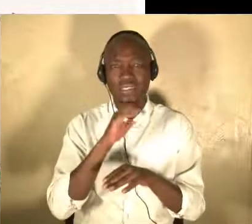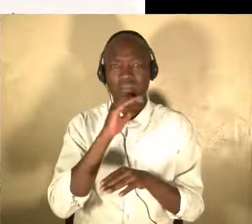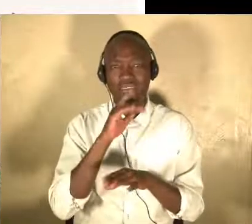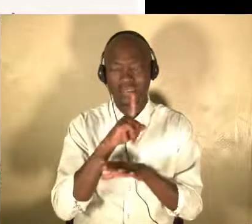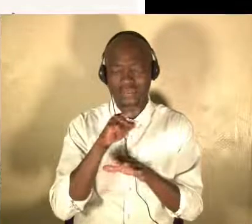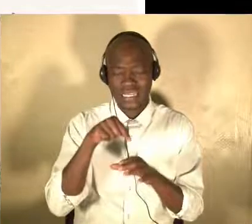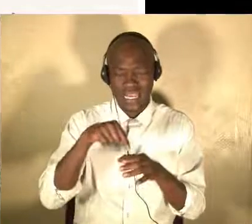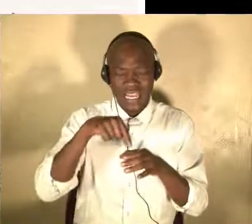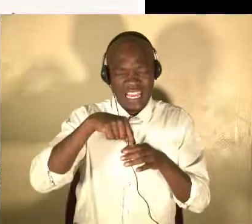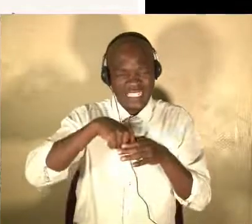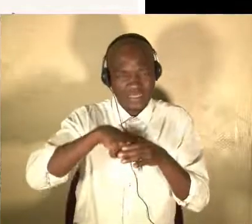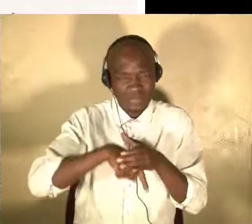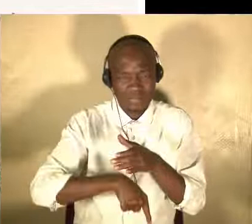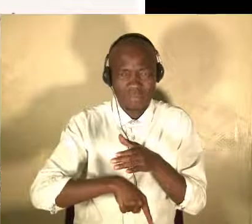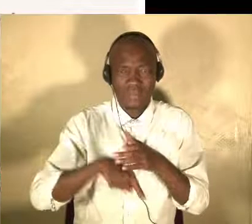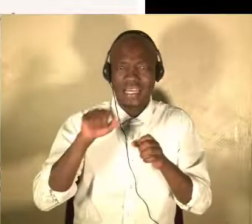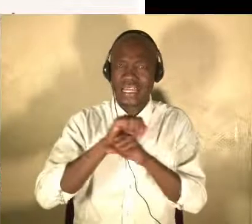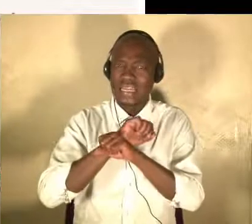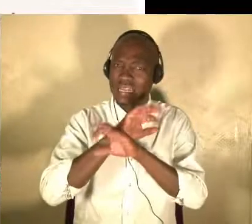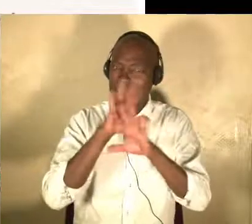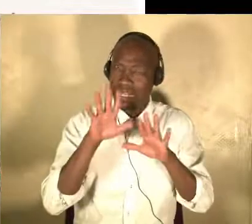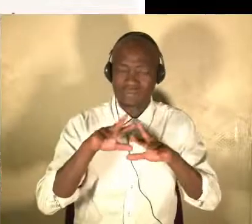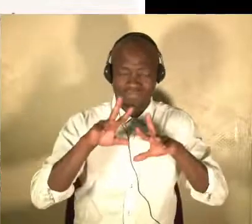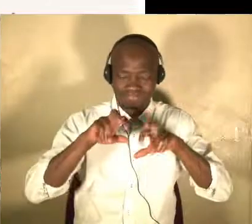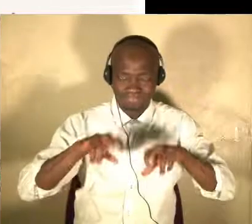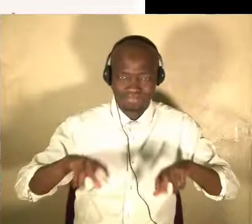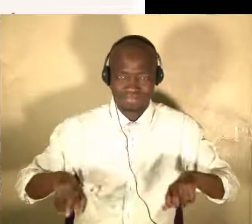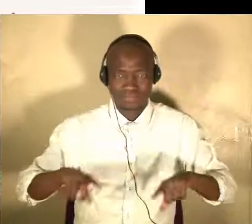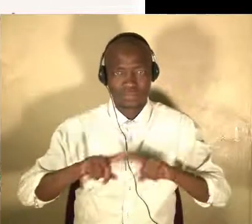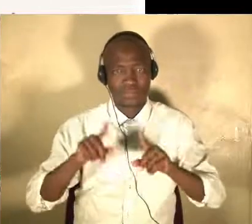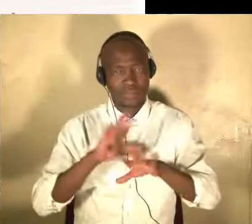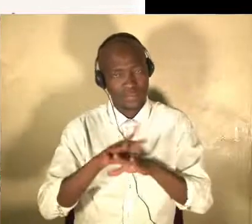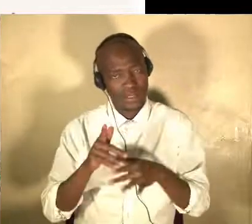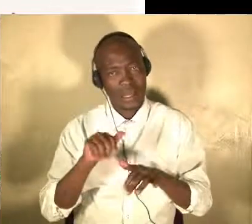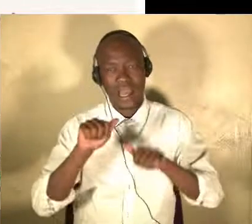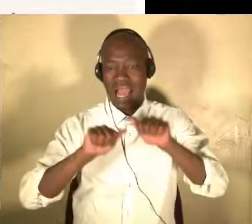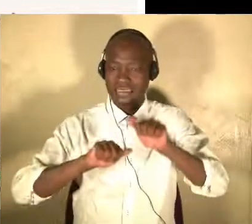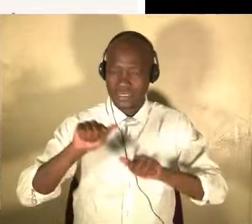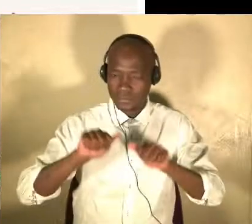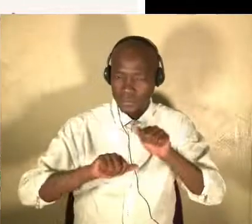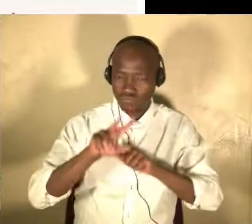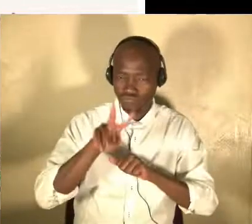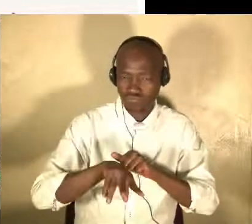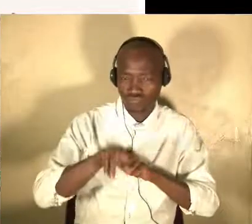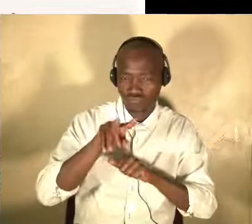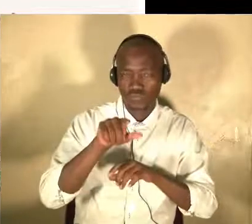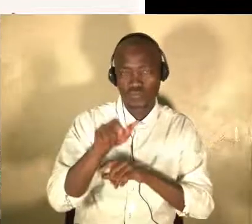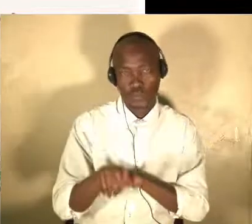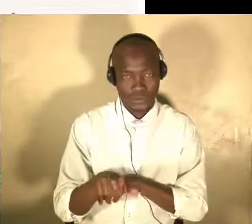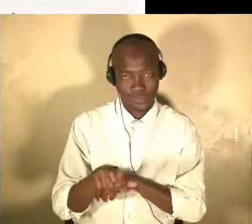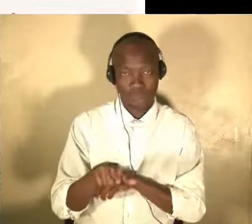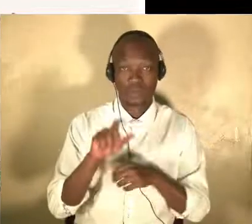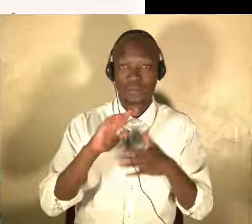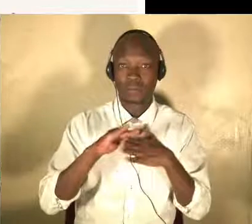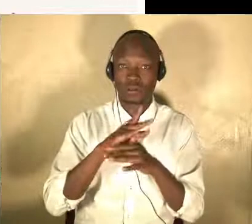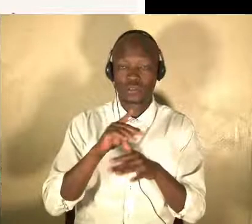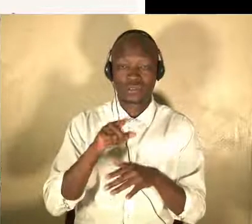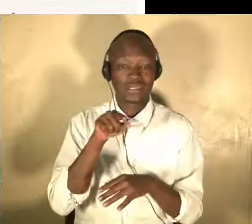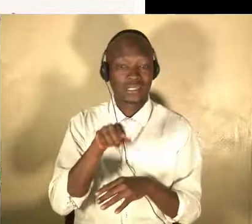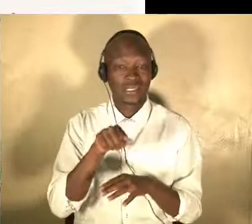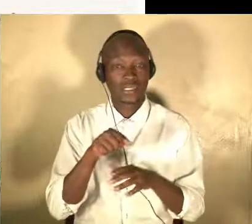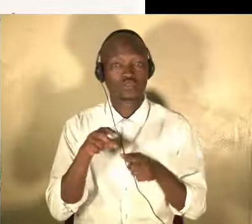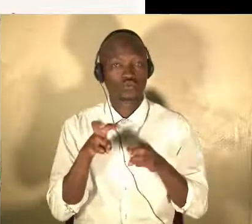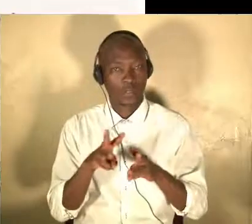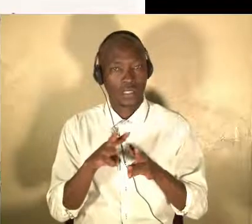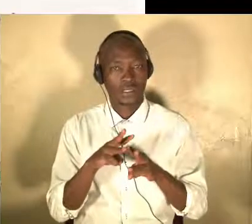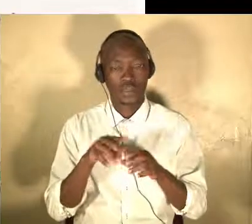very thorough social work assessment. And in this regard, then social workers would be required